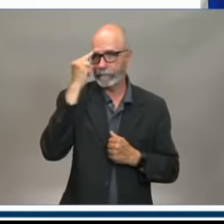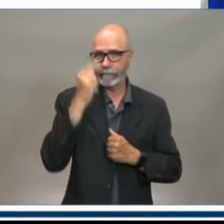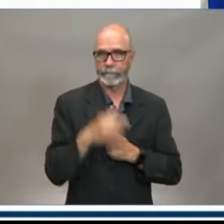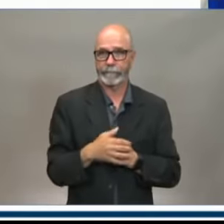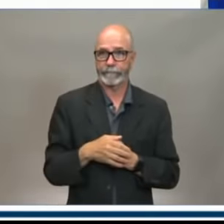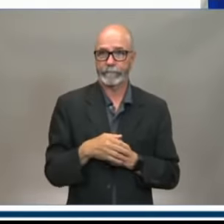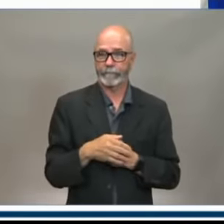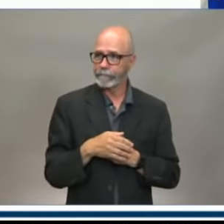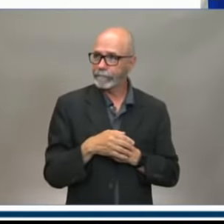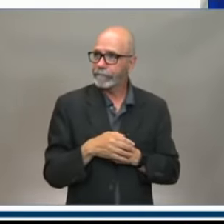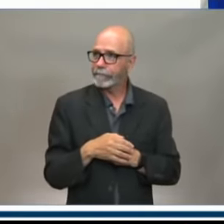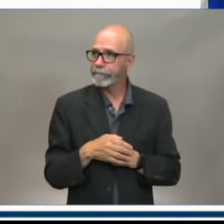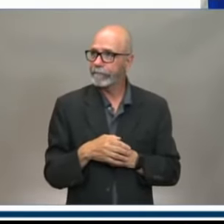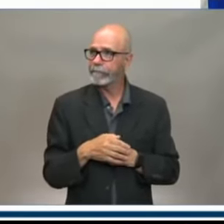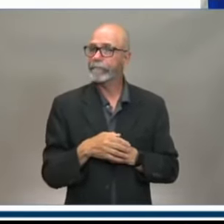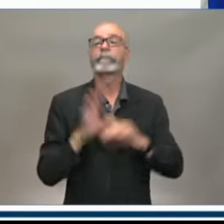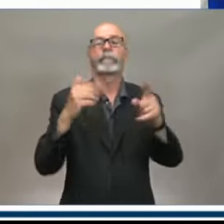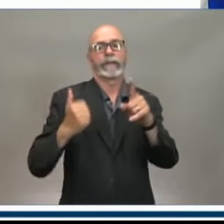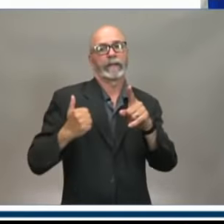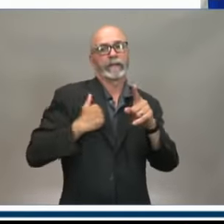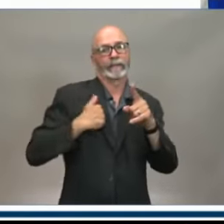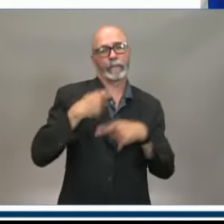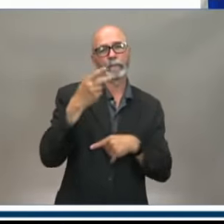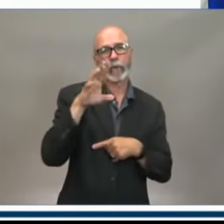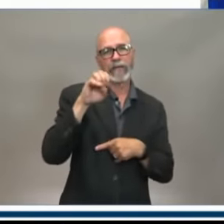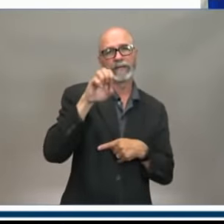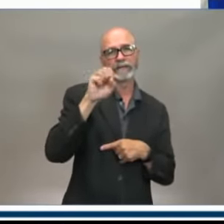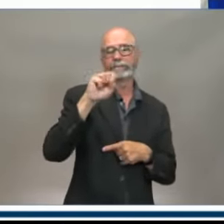Mike McDonald from the Canadian Press. Go ahead, Mike.